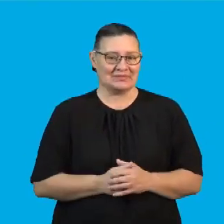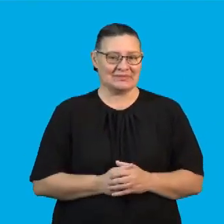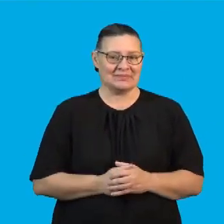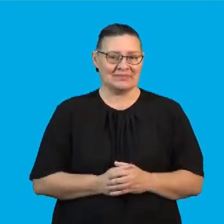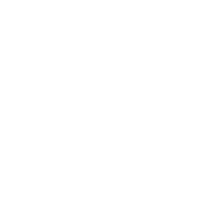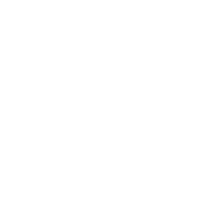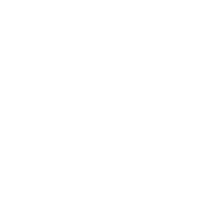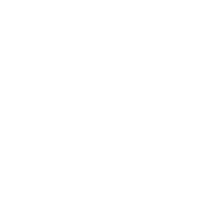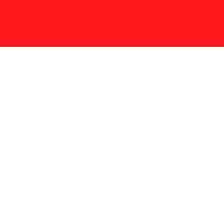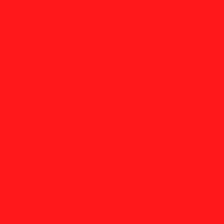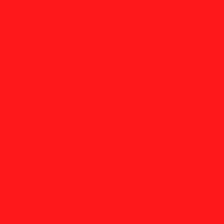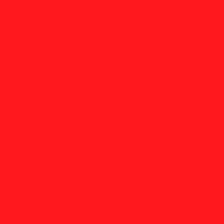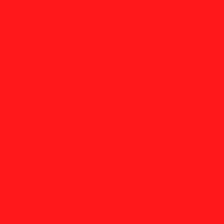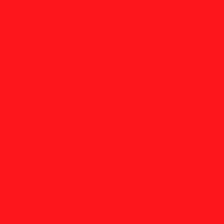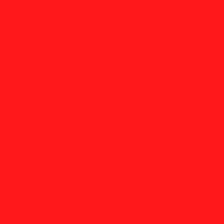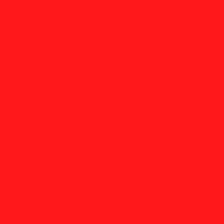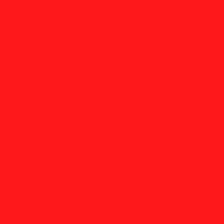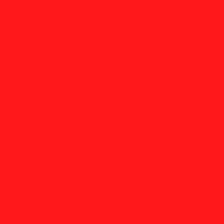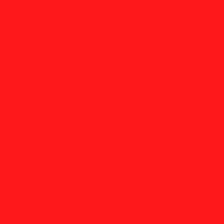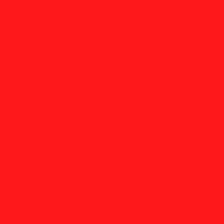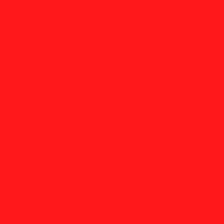resume soon.